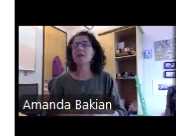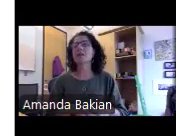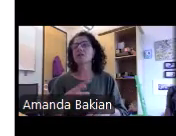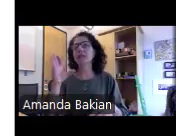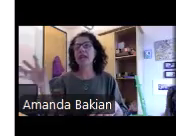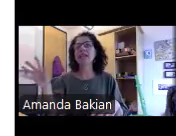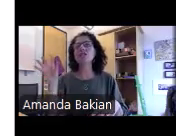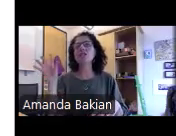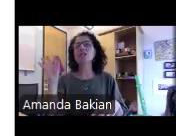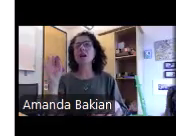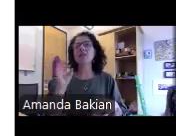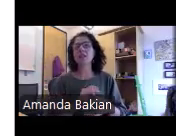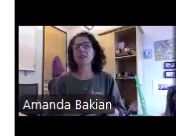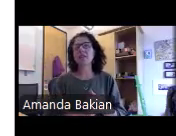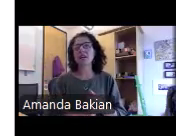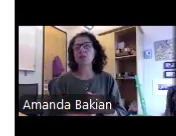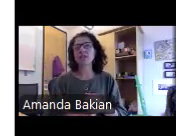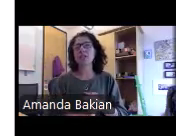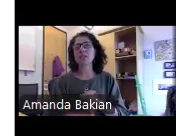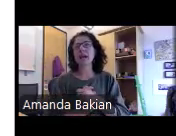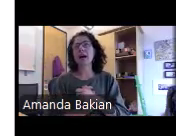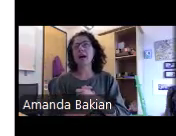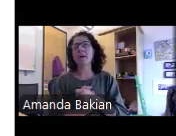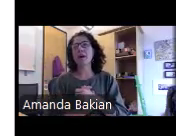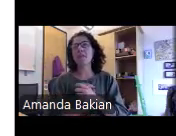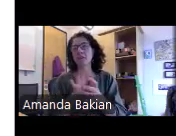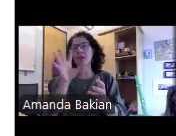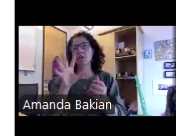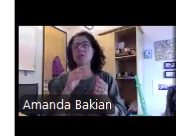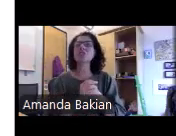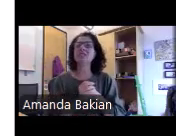autism, including the ages of an evaluation